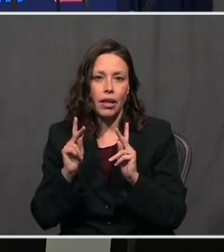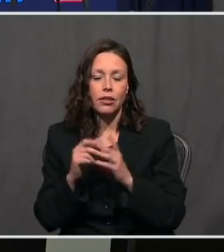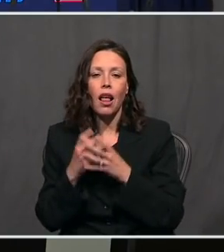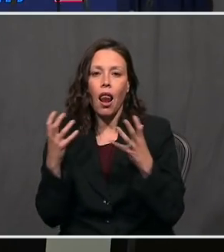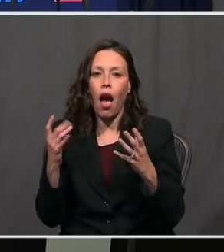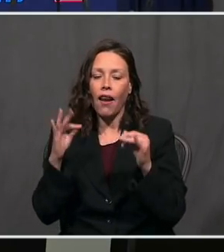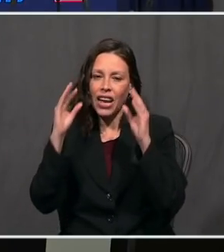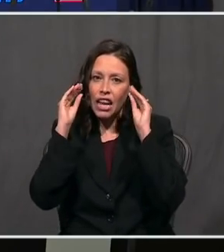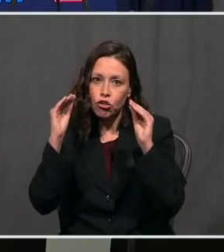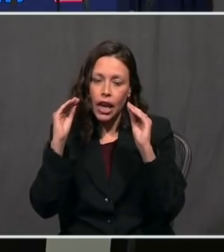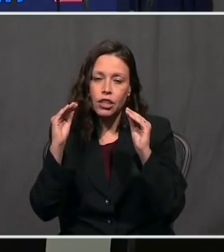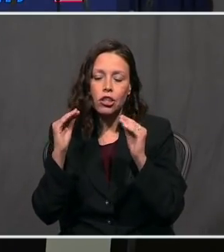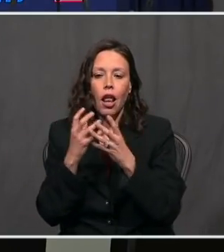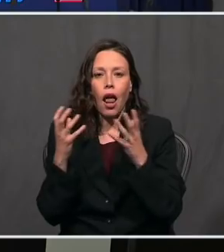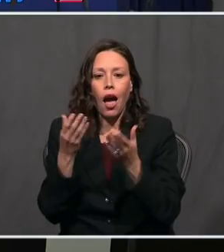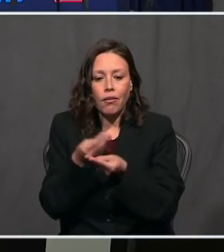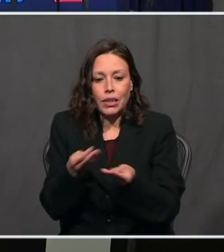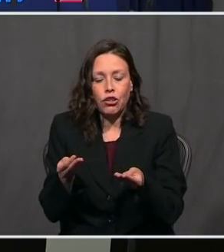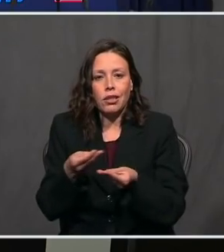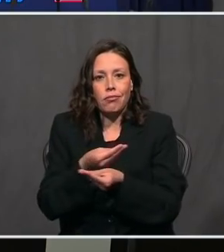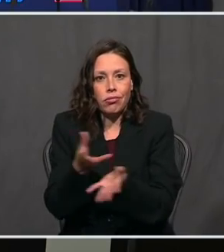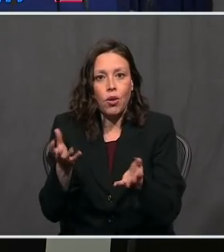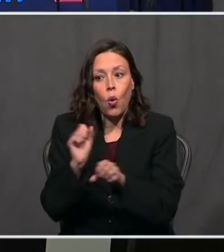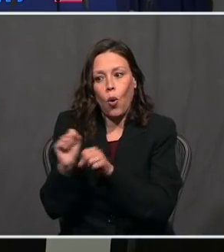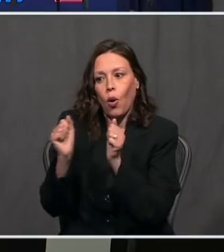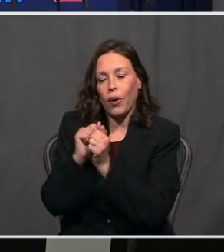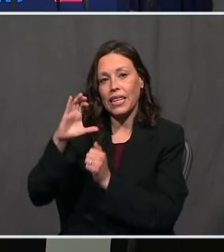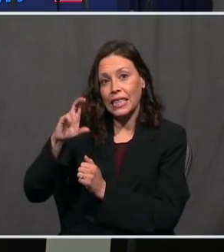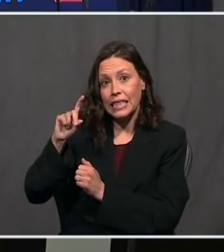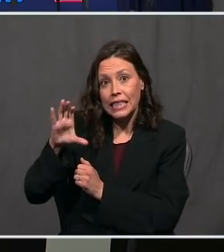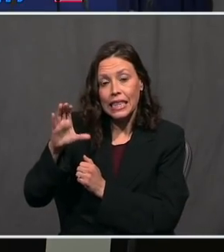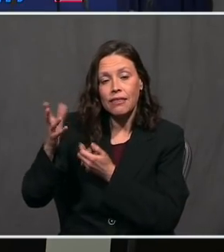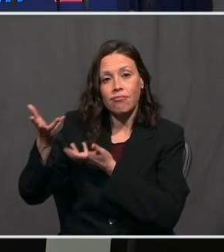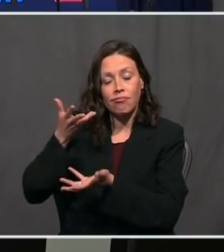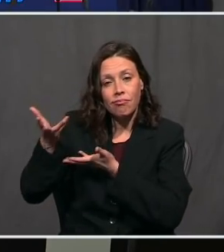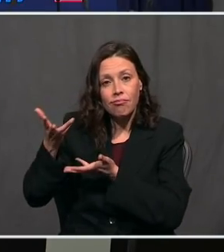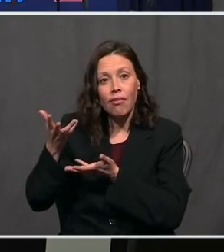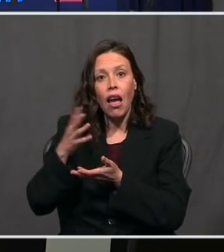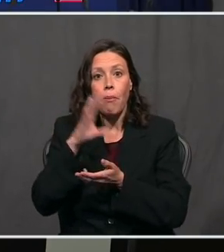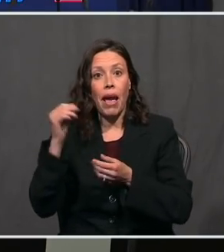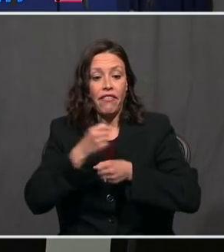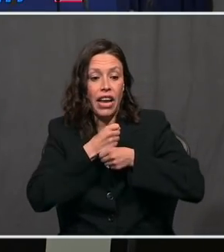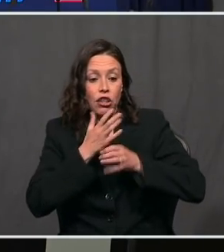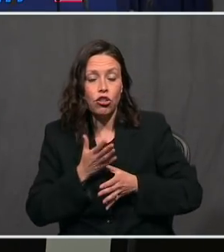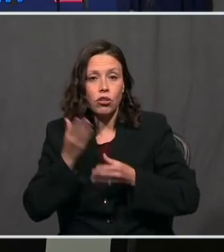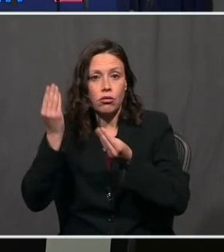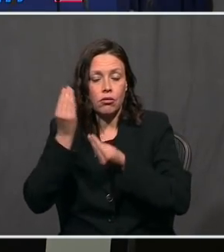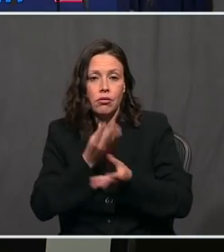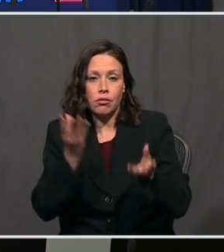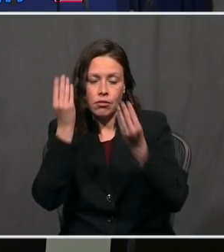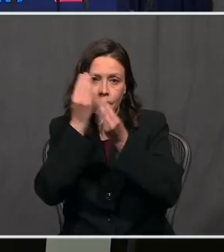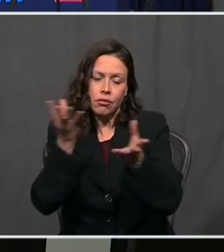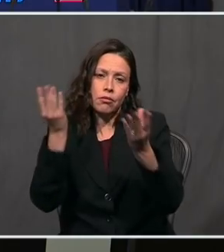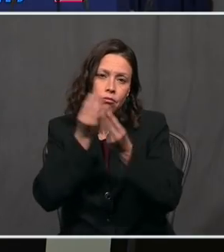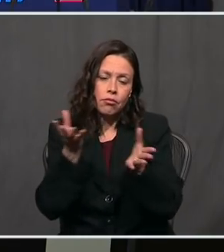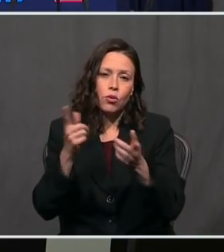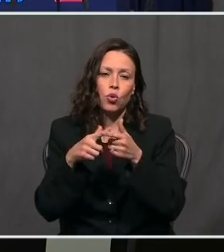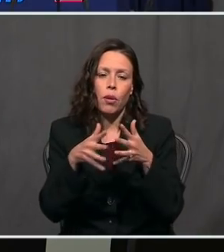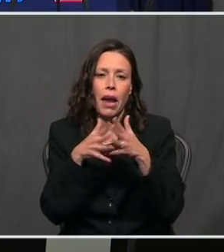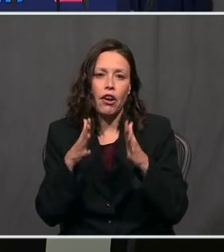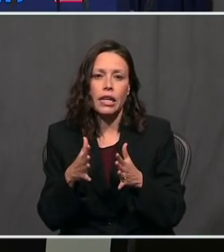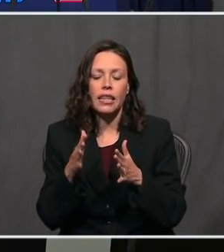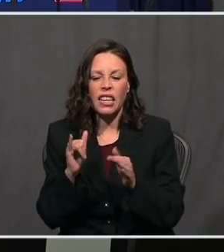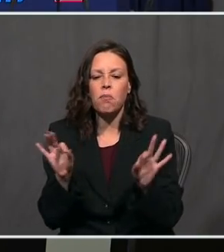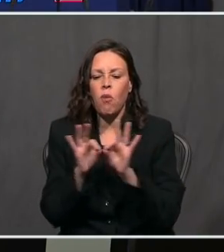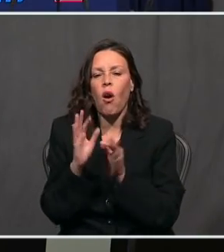of education we should be doing, a lot of materials working with the CDC, with the manufacturers and others that we need to get out there and educate America. So I think that's a really